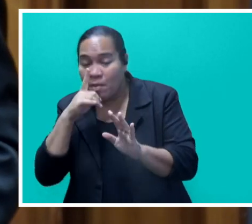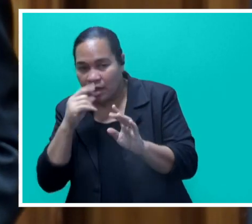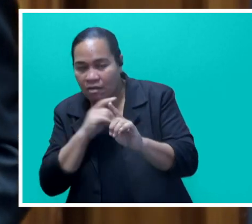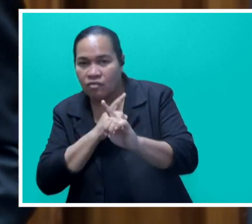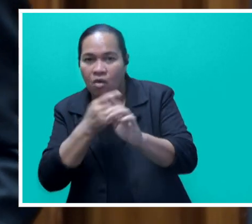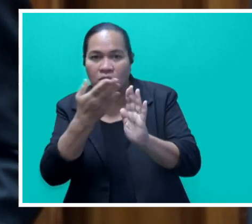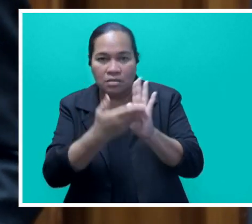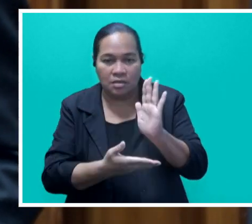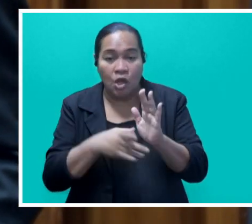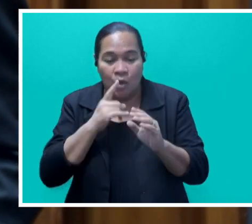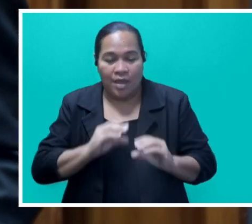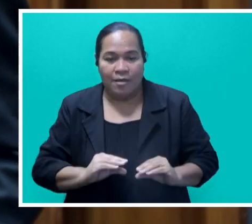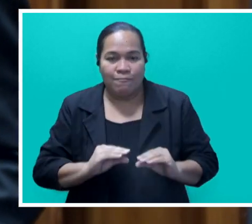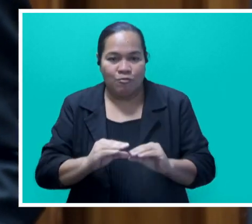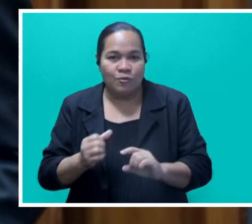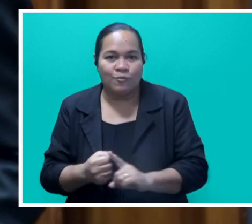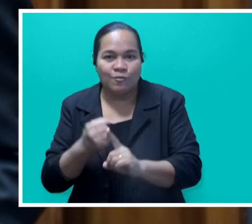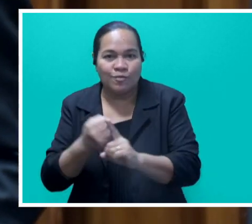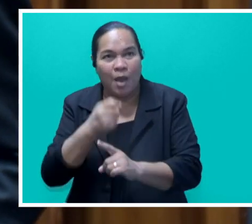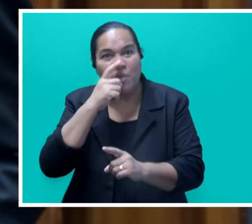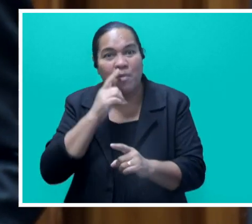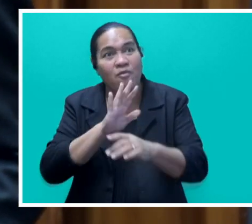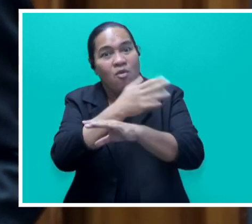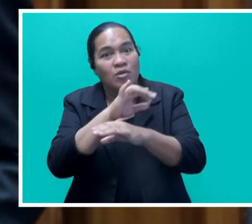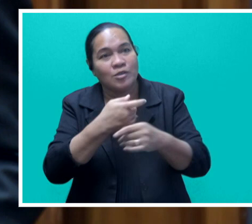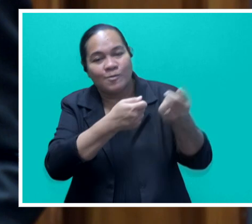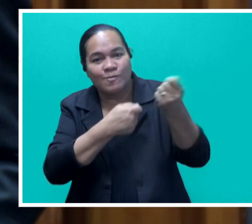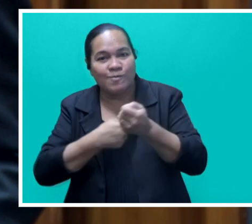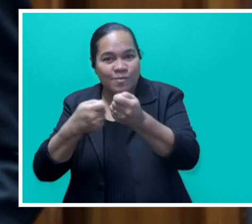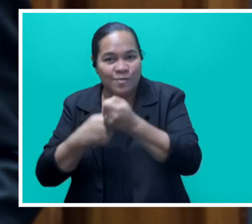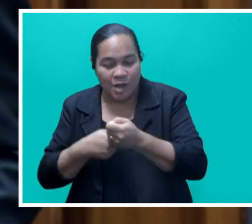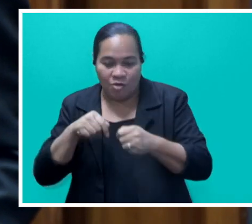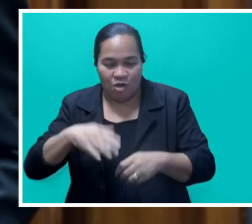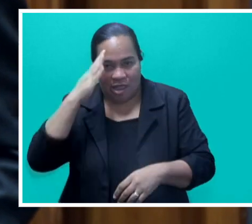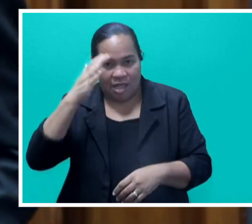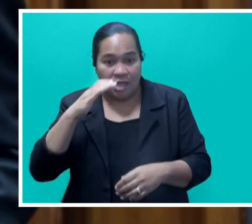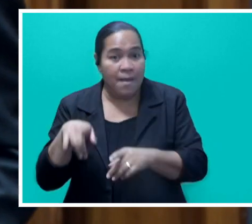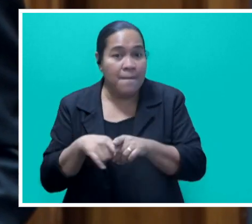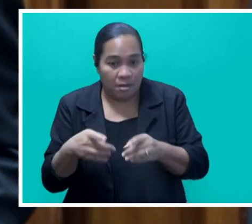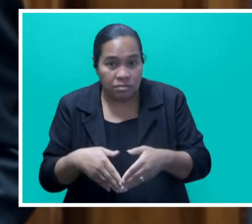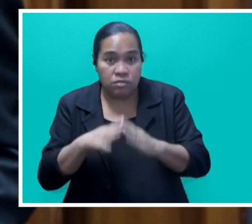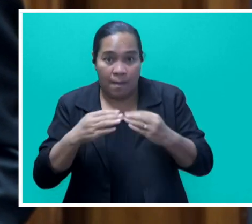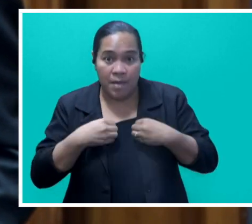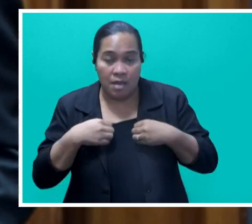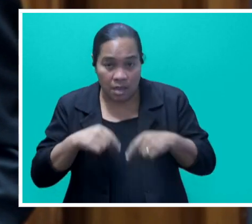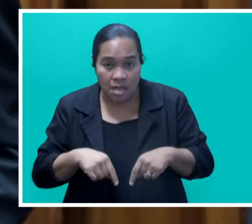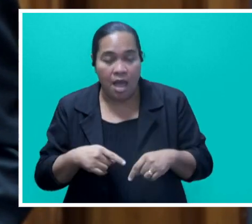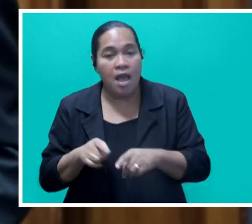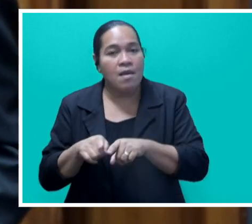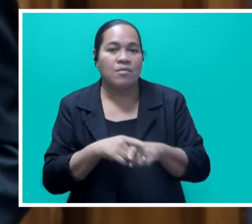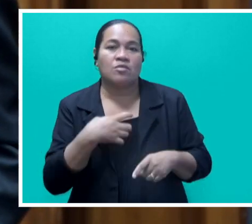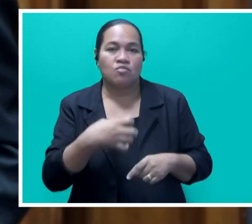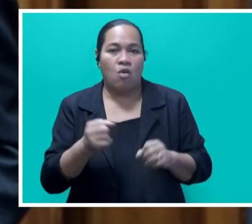can boost investments into the country, meaning more jobs, more innovative opportunities for the